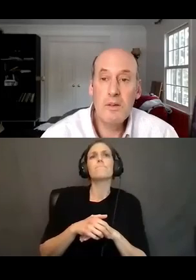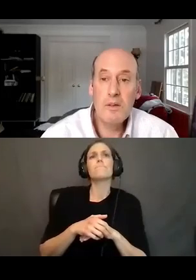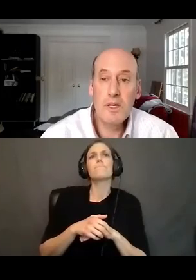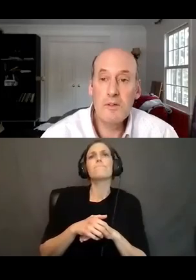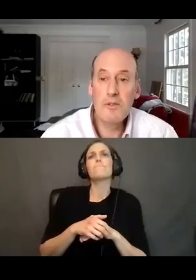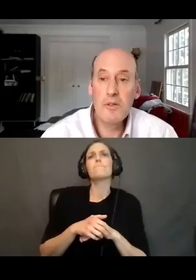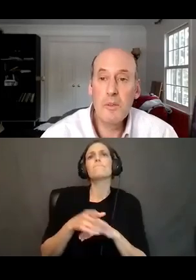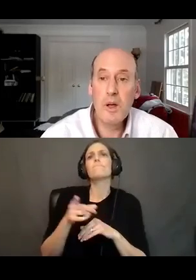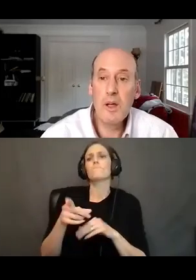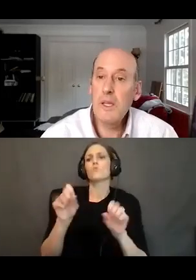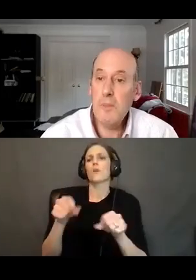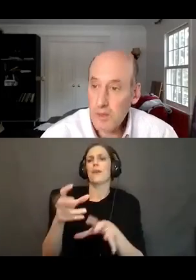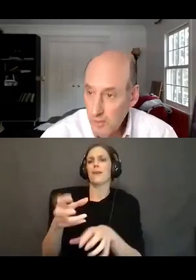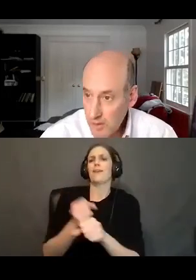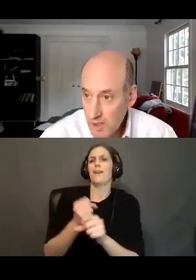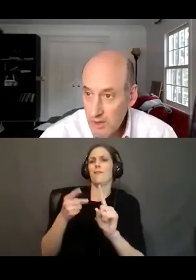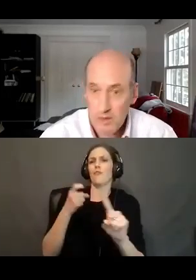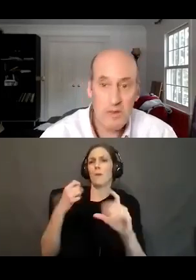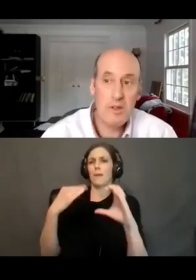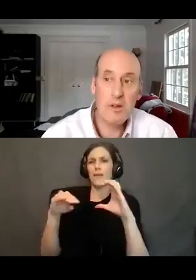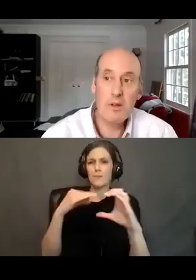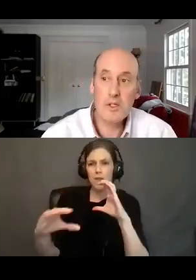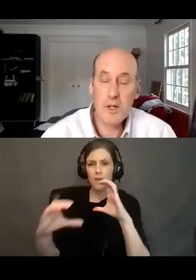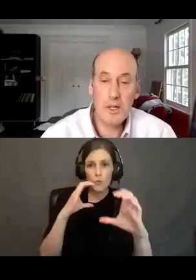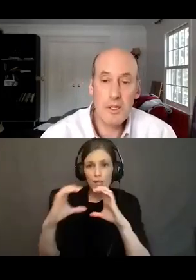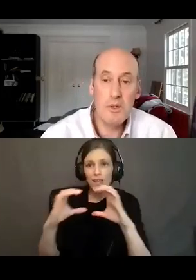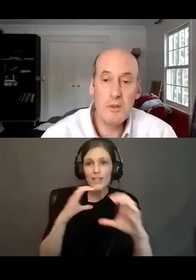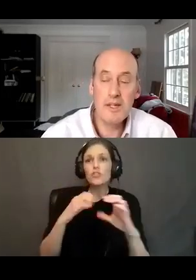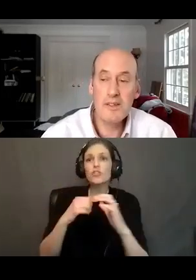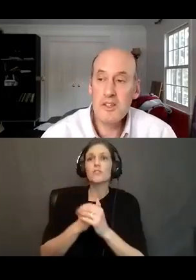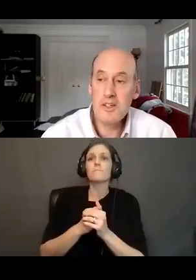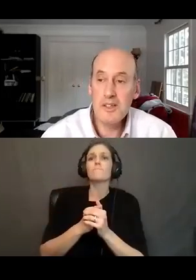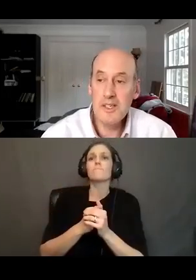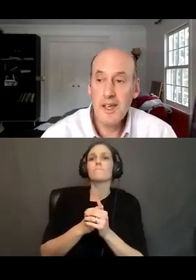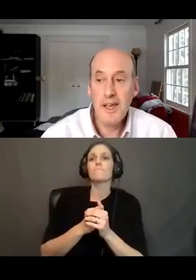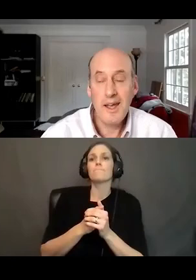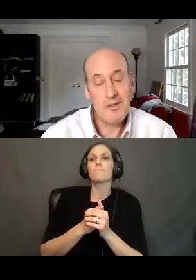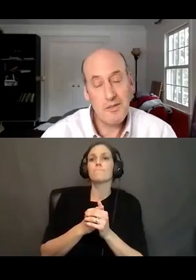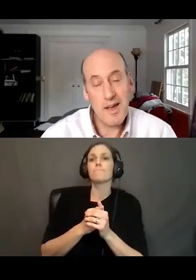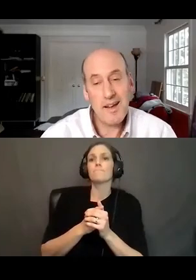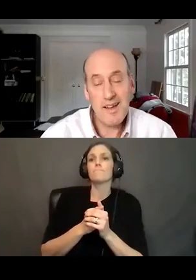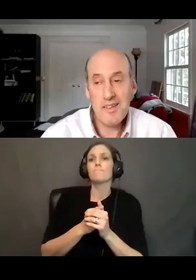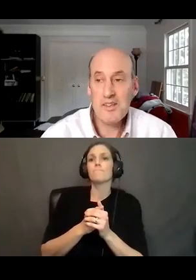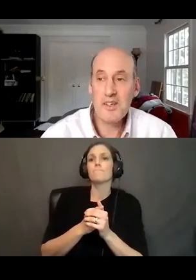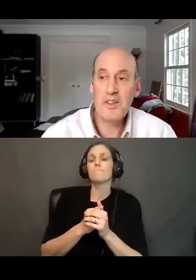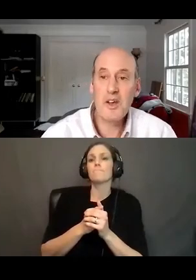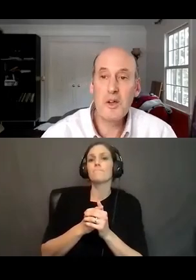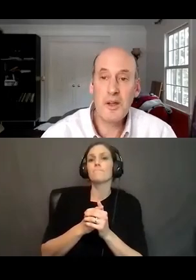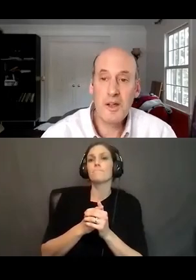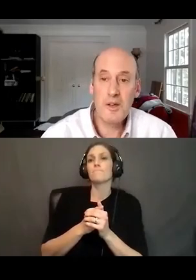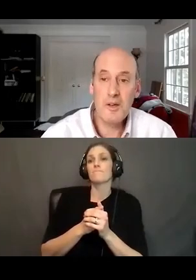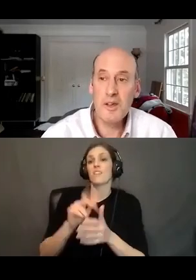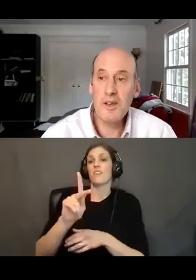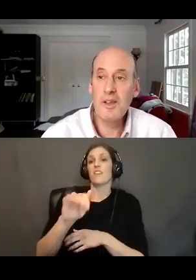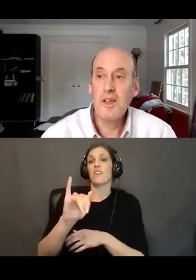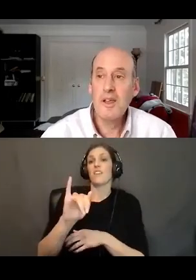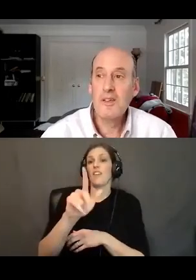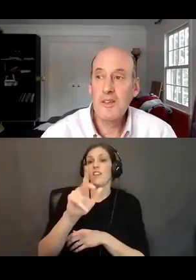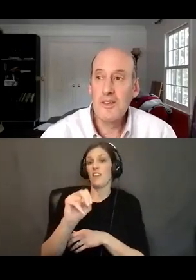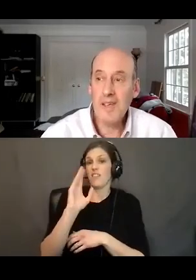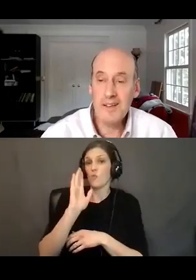You can get it from email communications, electronically. We do a lot digitally. And in fact, Kaitlin's going to talk about how you can